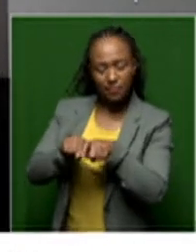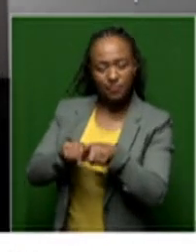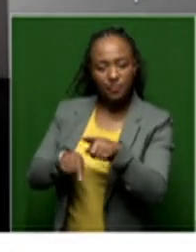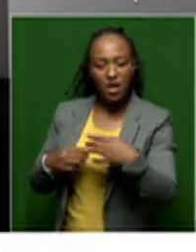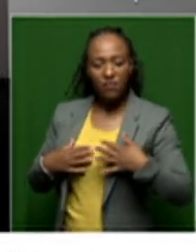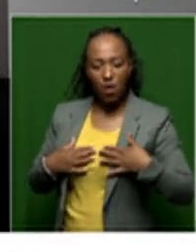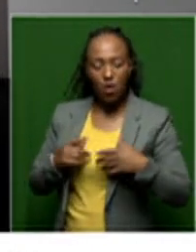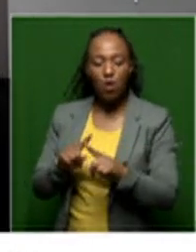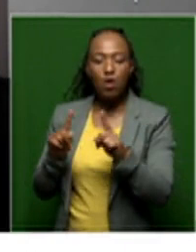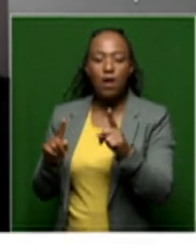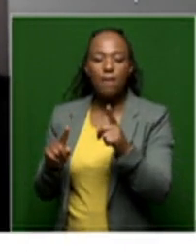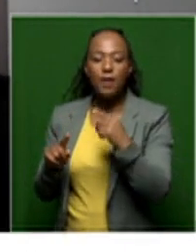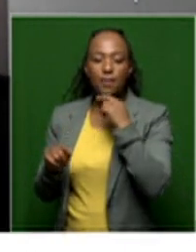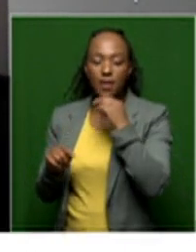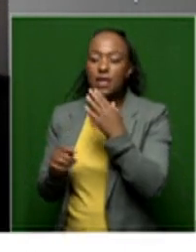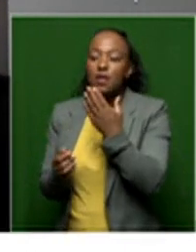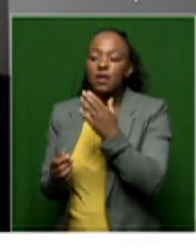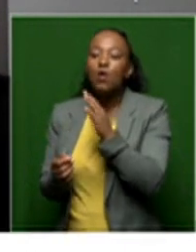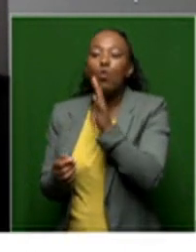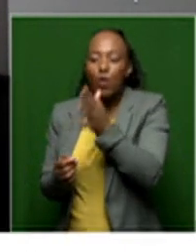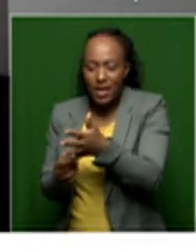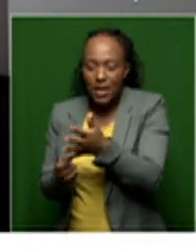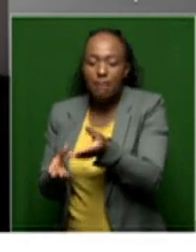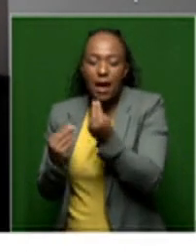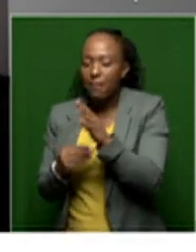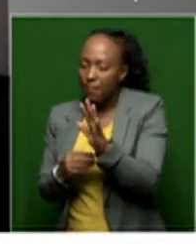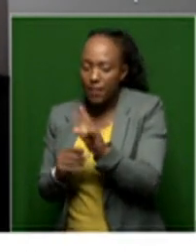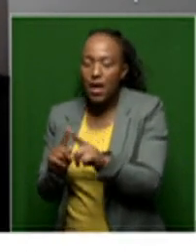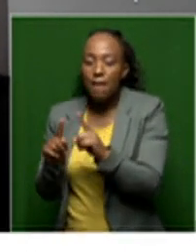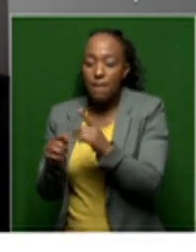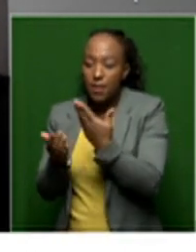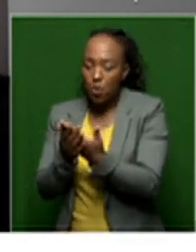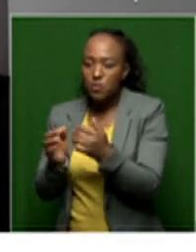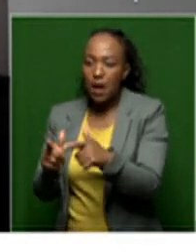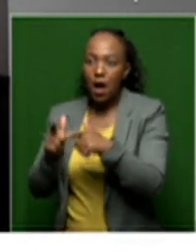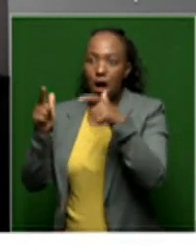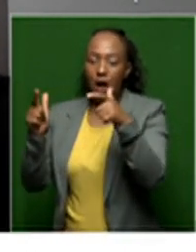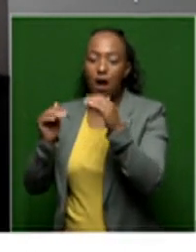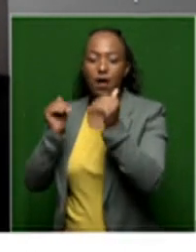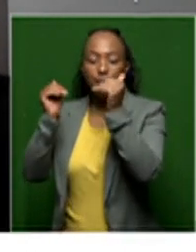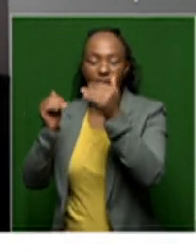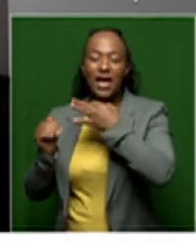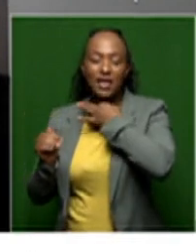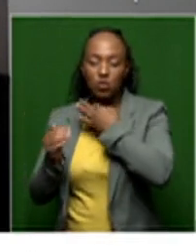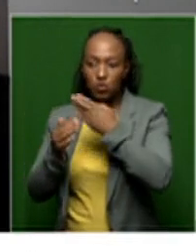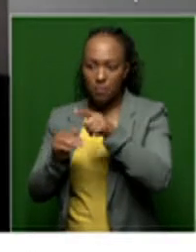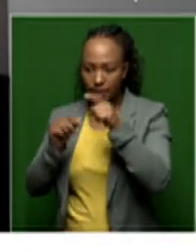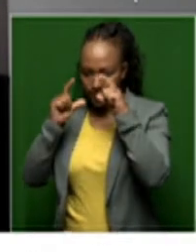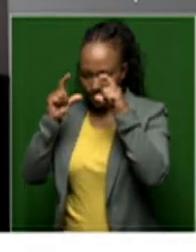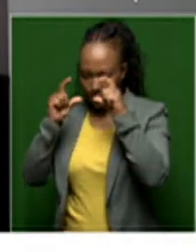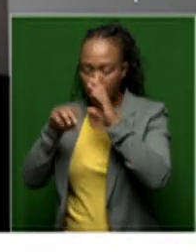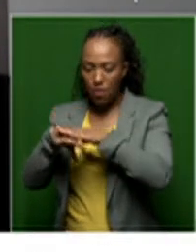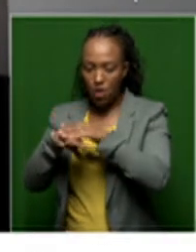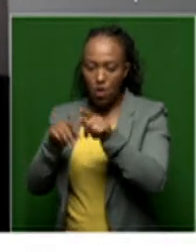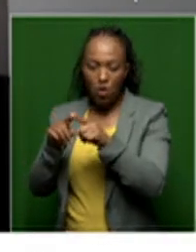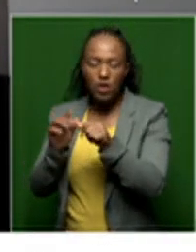that it's not necessarily that you are going to get it. It is just that you are at a greater risk of getting it, and you need to be more vigilant. So I think